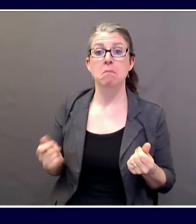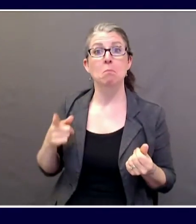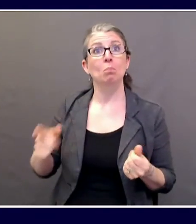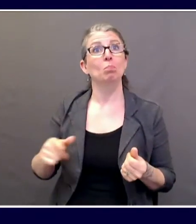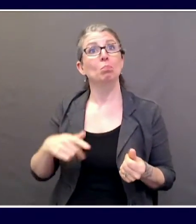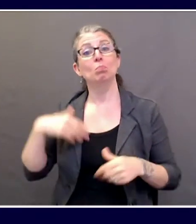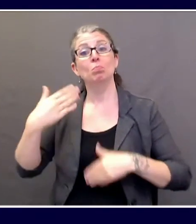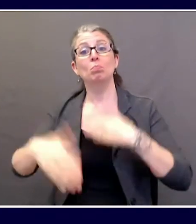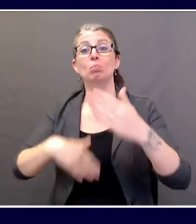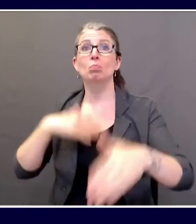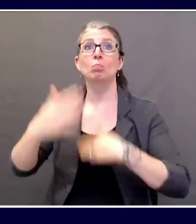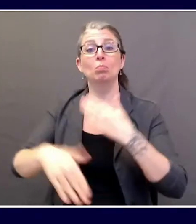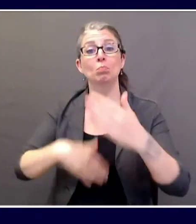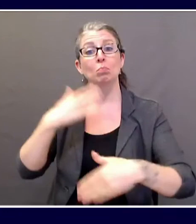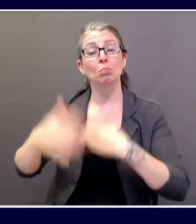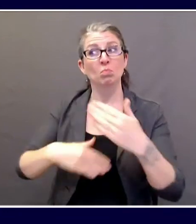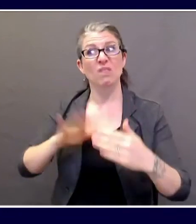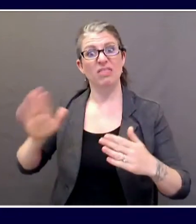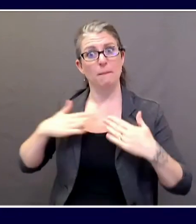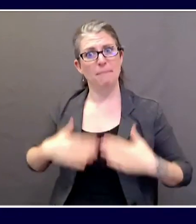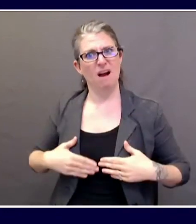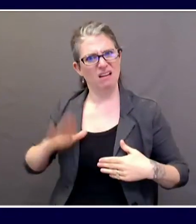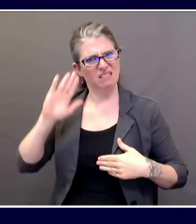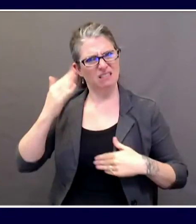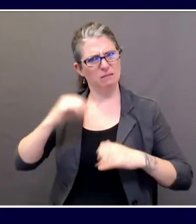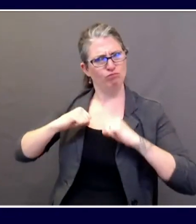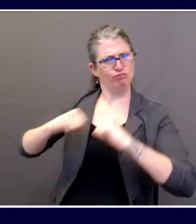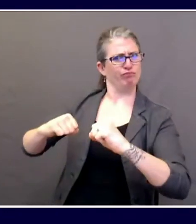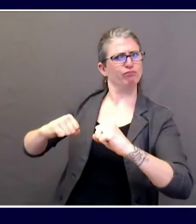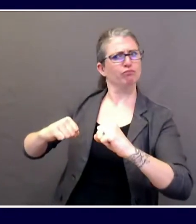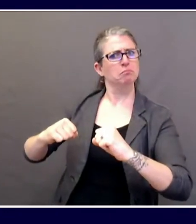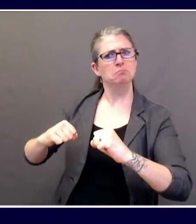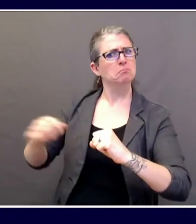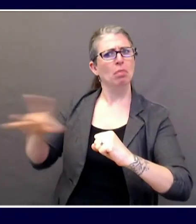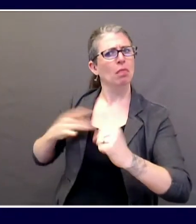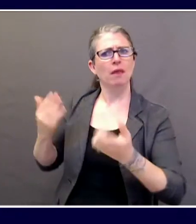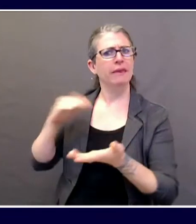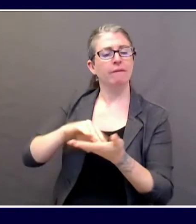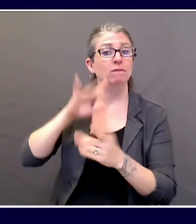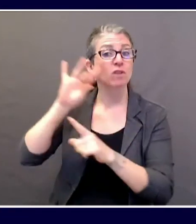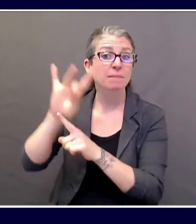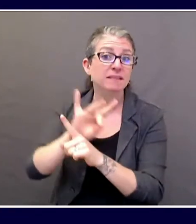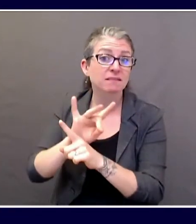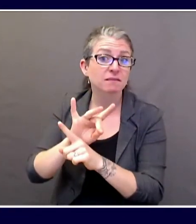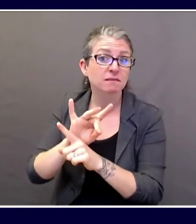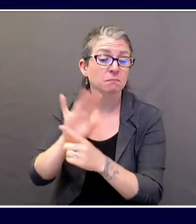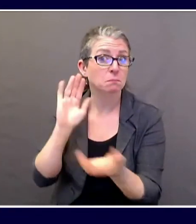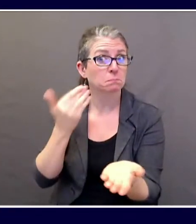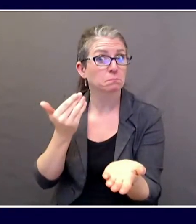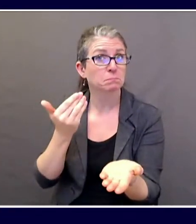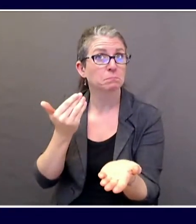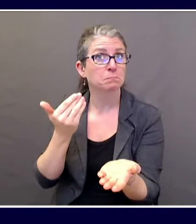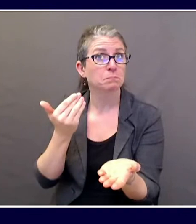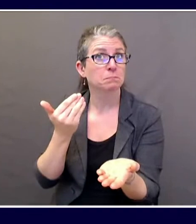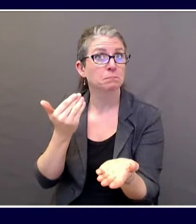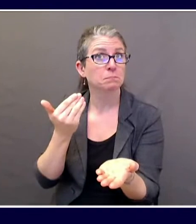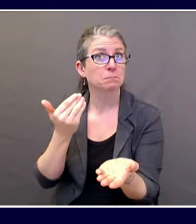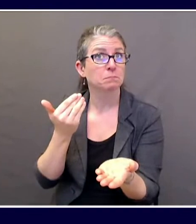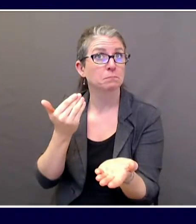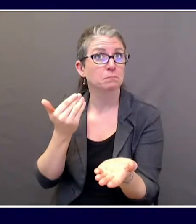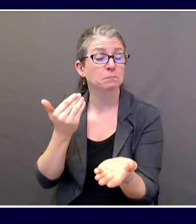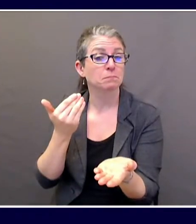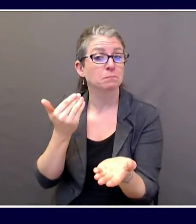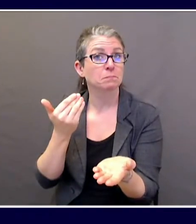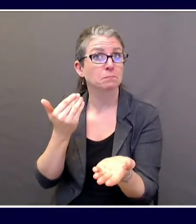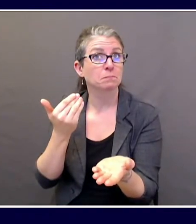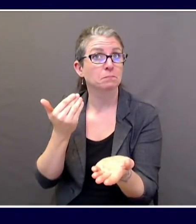we know about the vaccines is that they produce an even stronger immune system response than does being